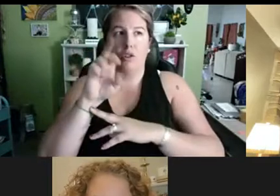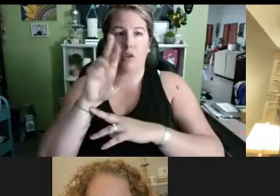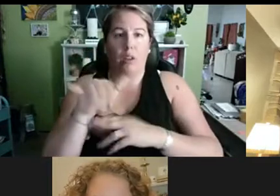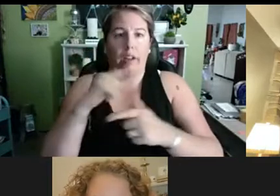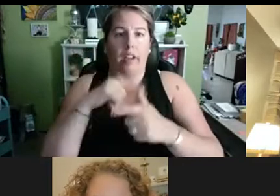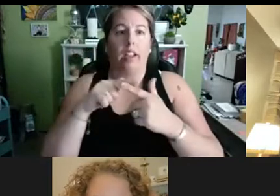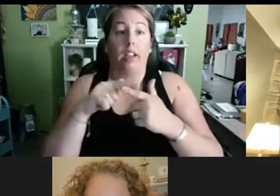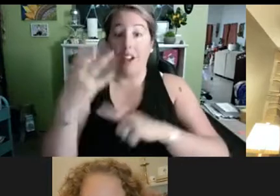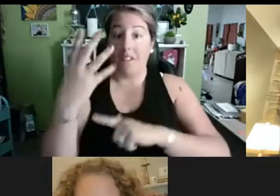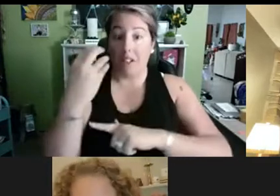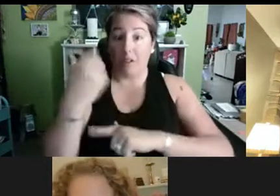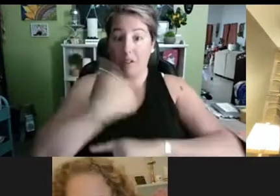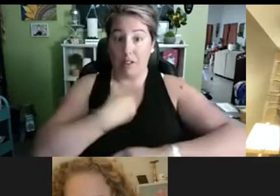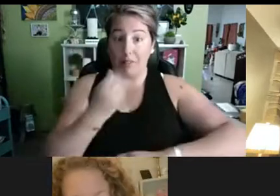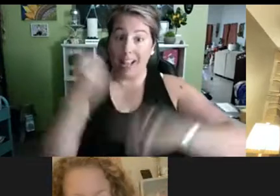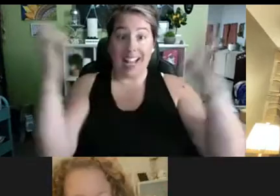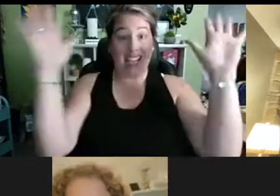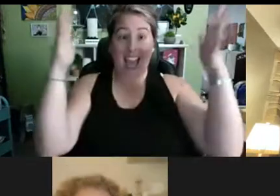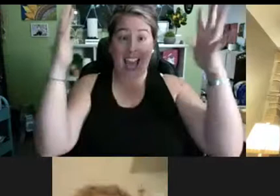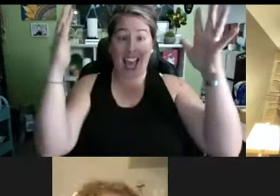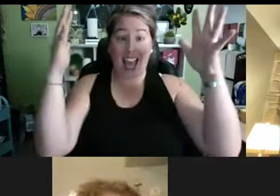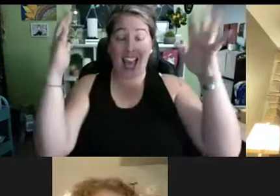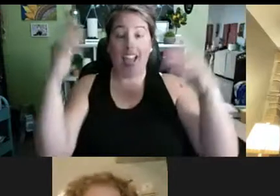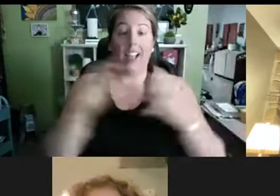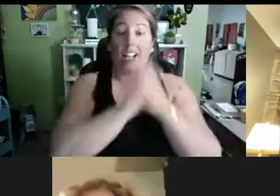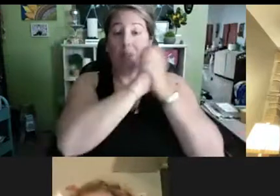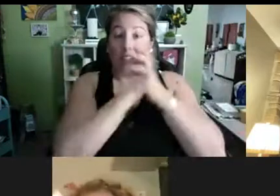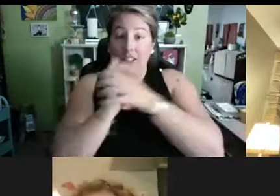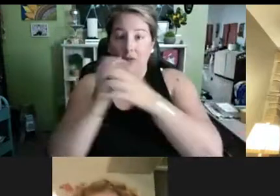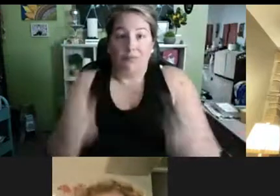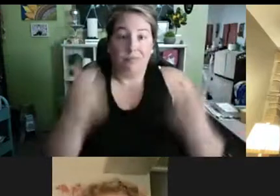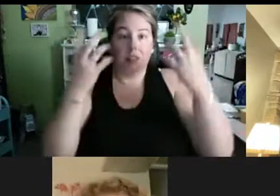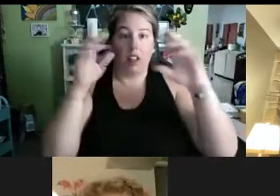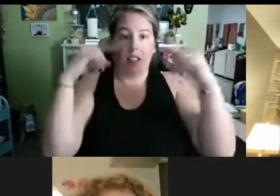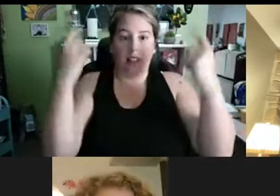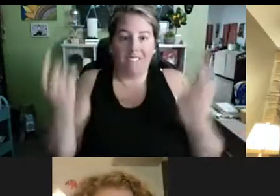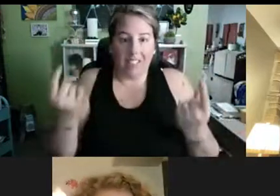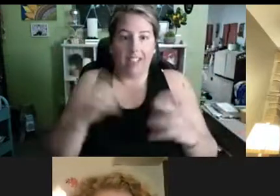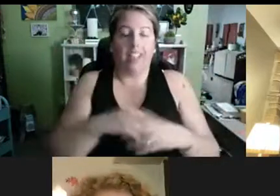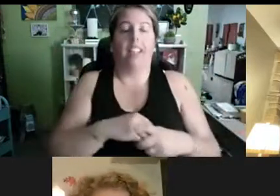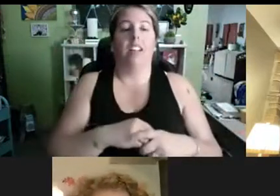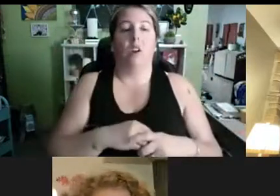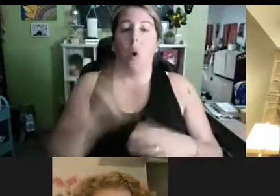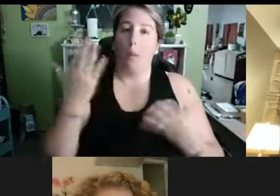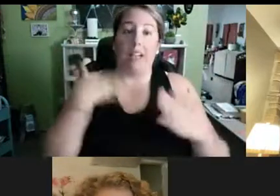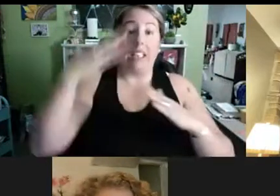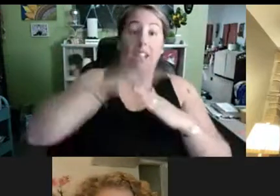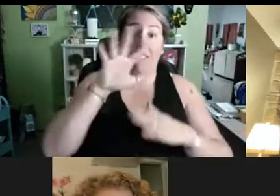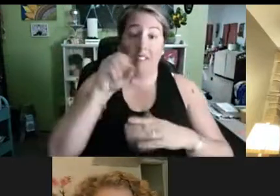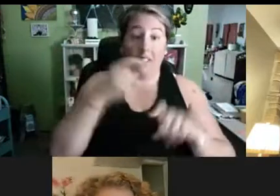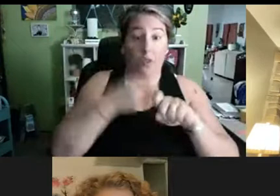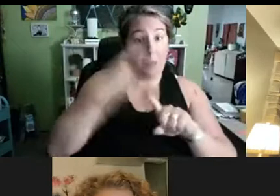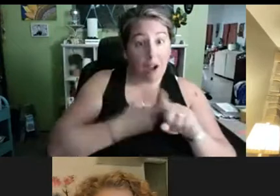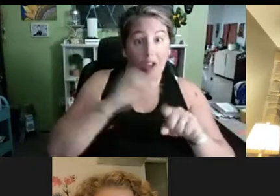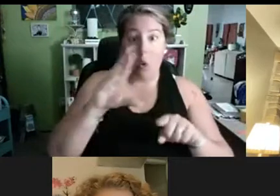video of you like celebrating or throwing confetti, and you did it, your top 50 for the month or top